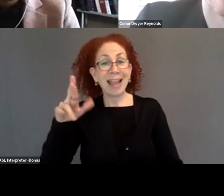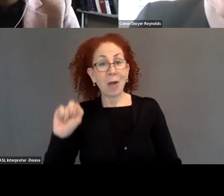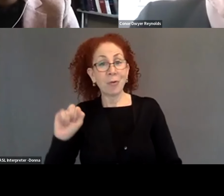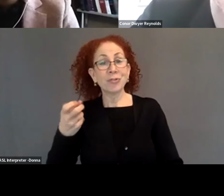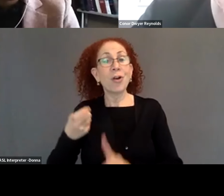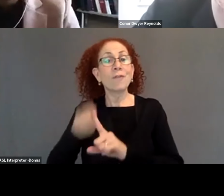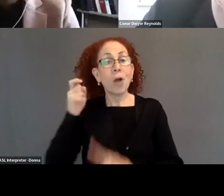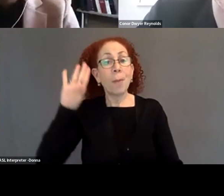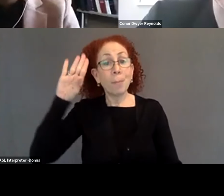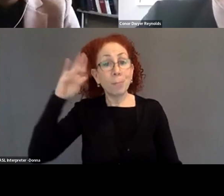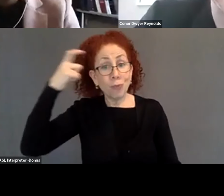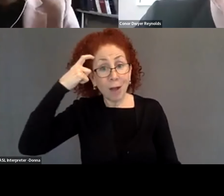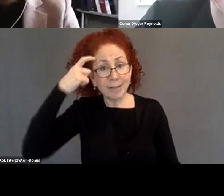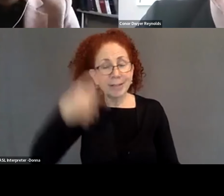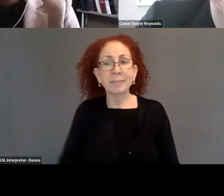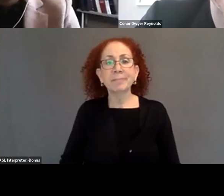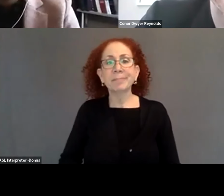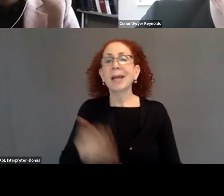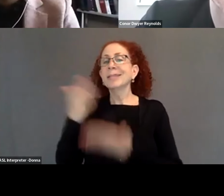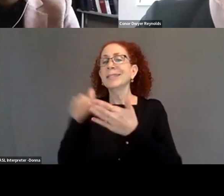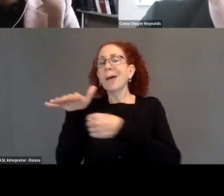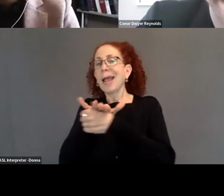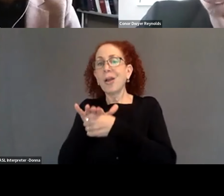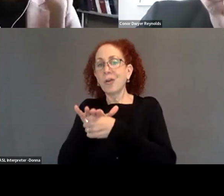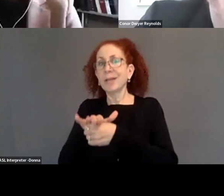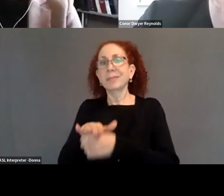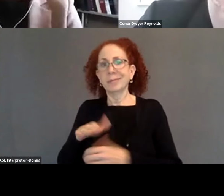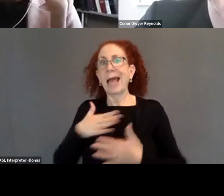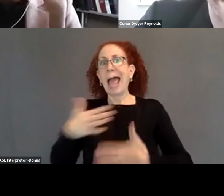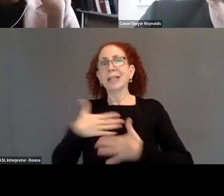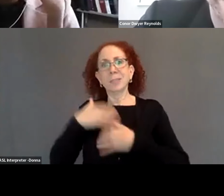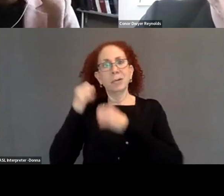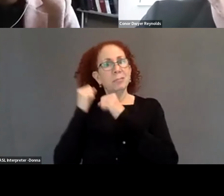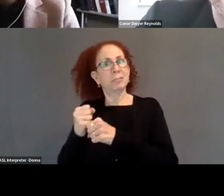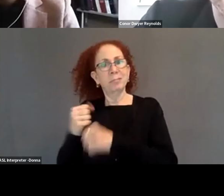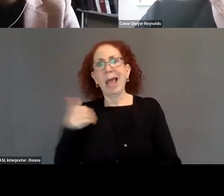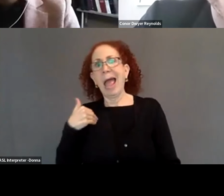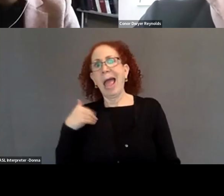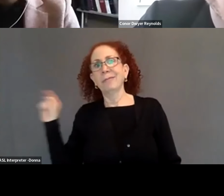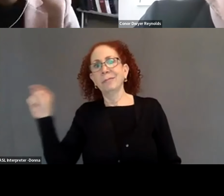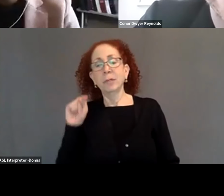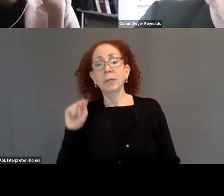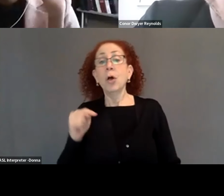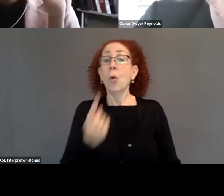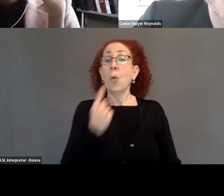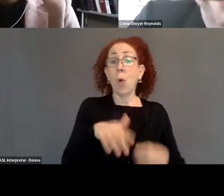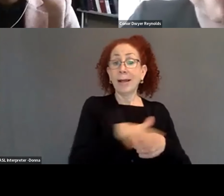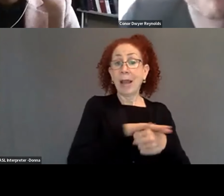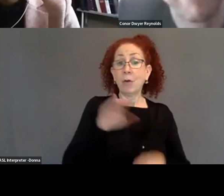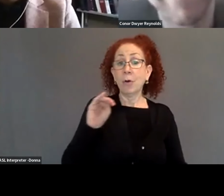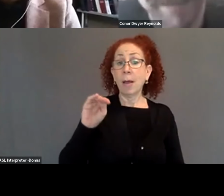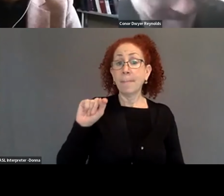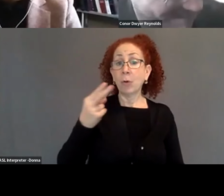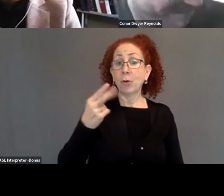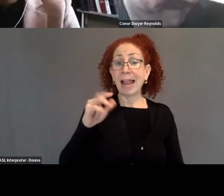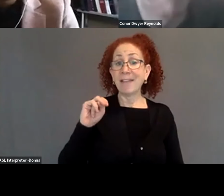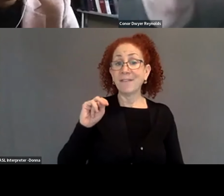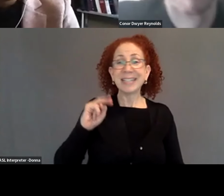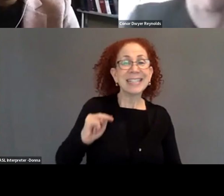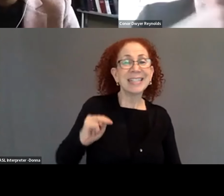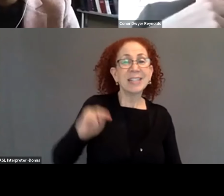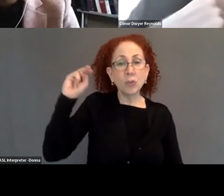few neighborhoods where asthma is an acute problem. In one neighborhood, Mott Haven, which is in the southernmost point of the borough